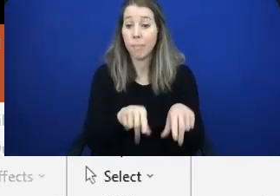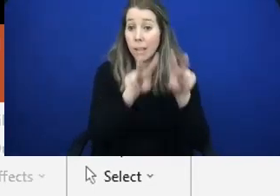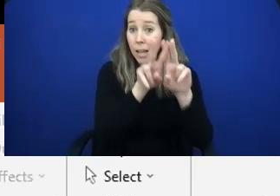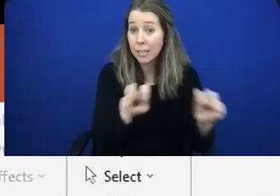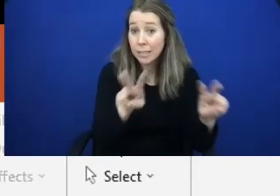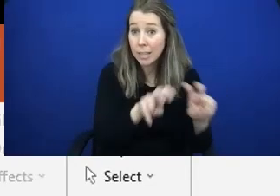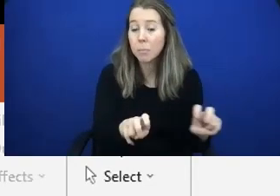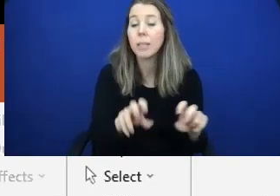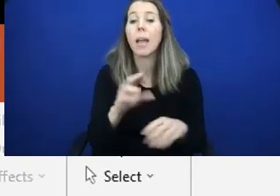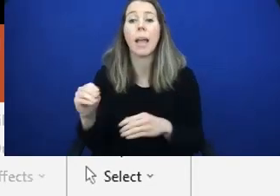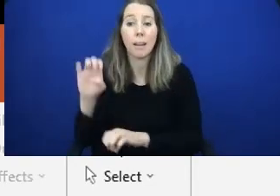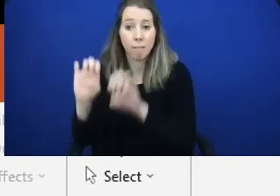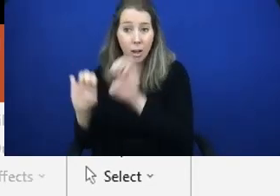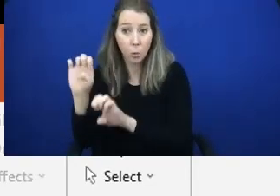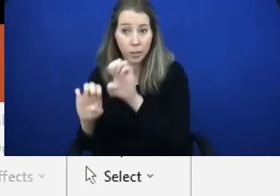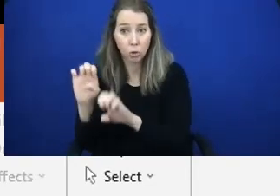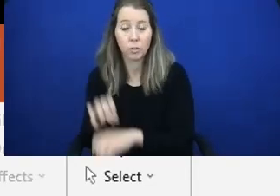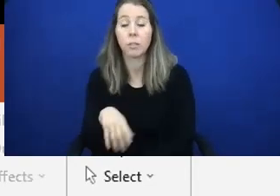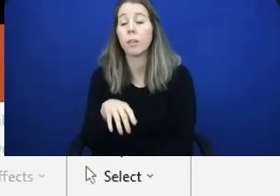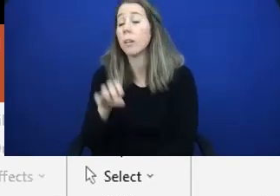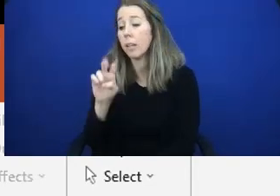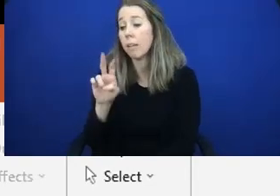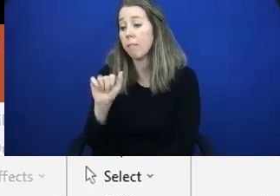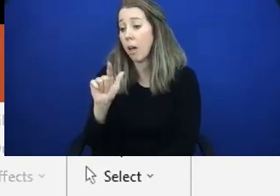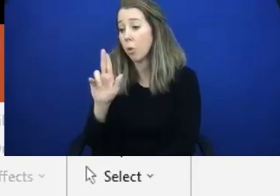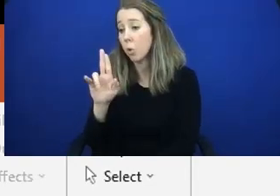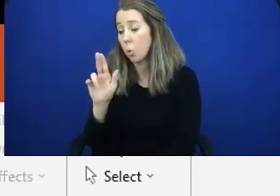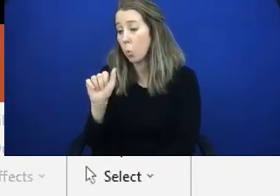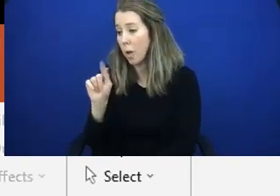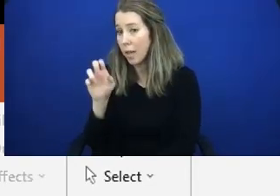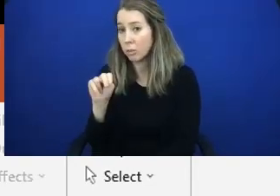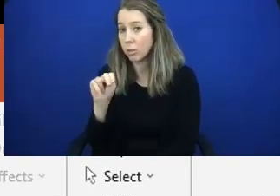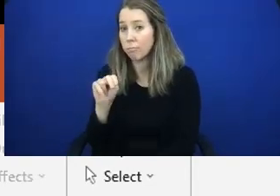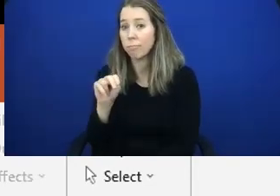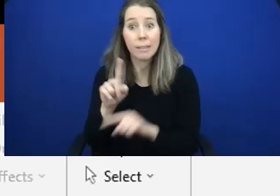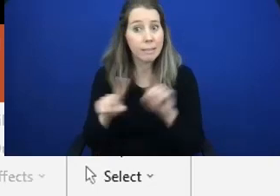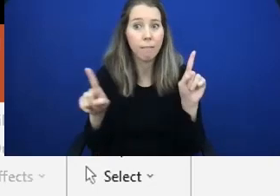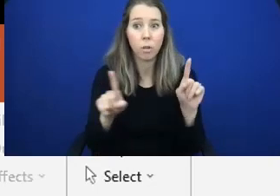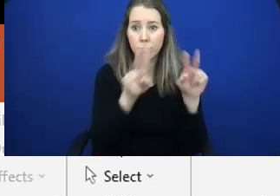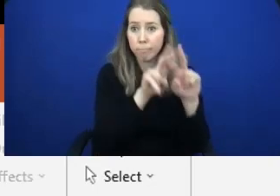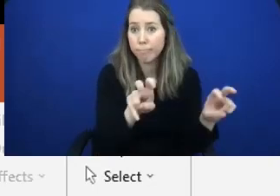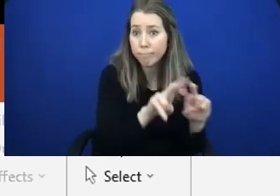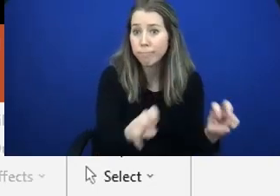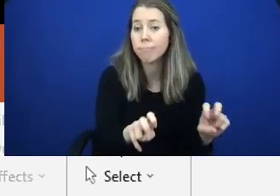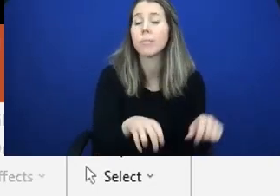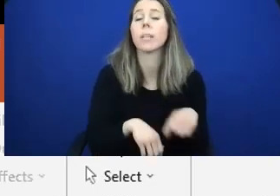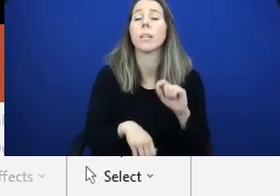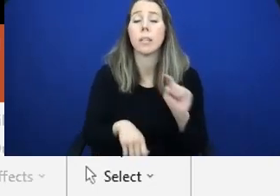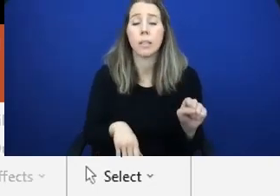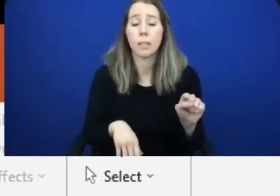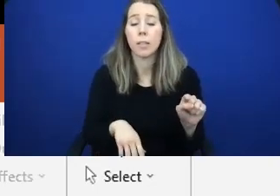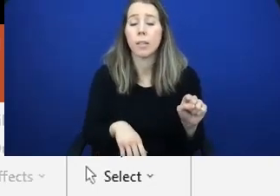and evaluation. Evaluation is quite different from assessment, but assessment is